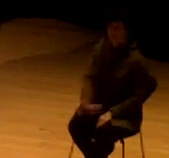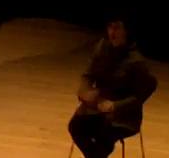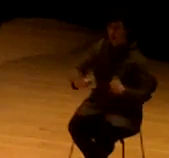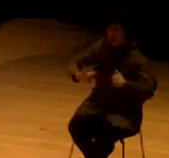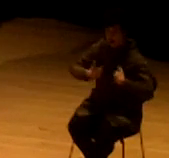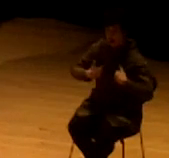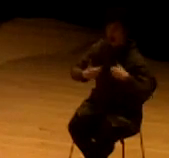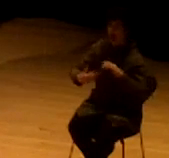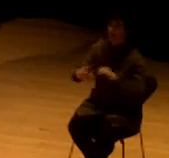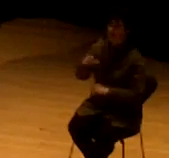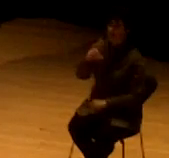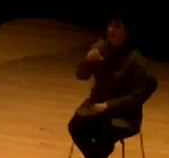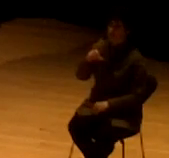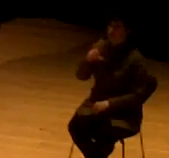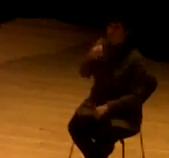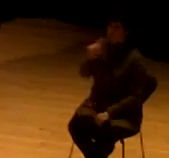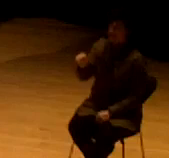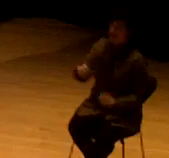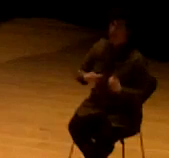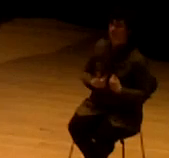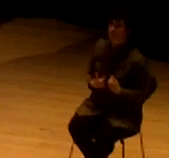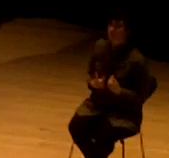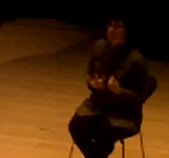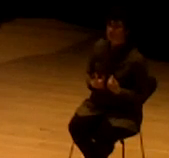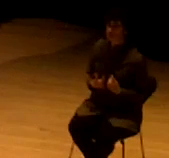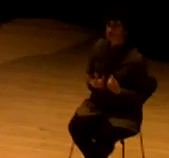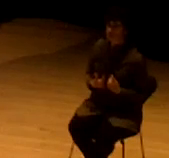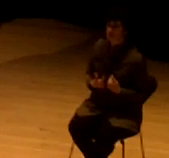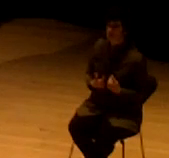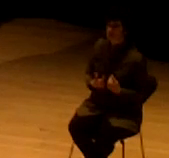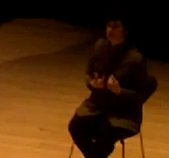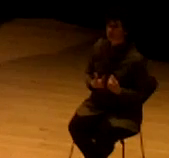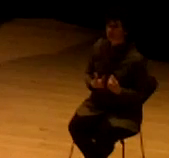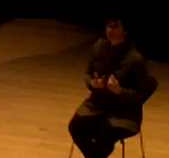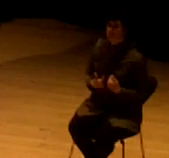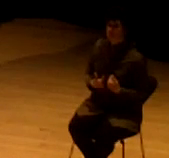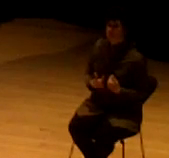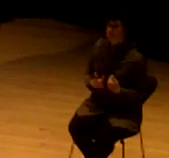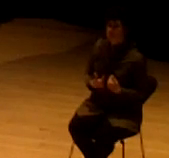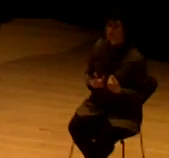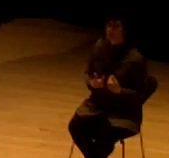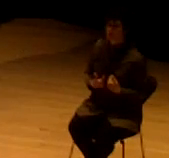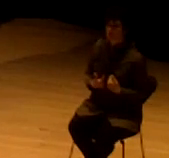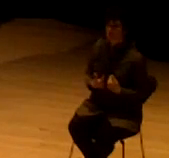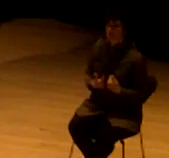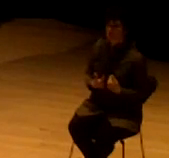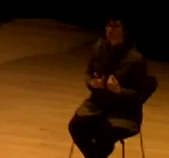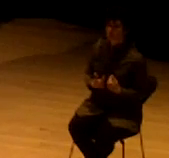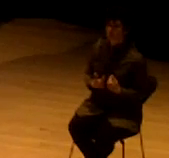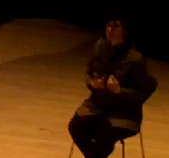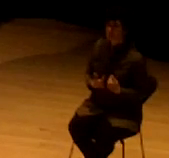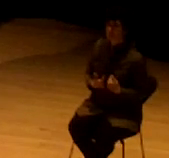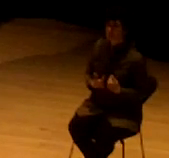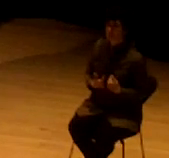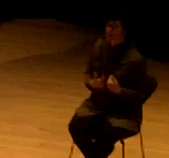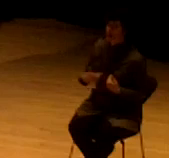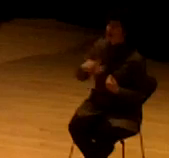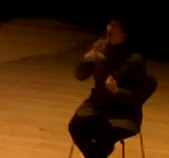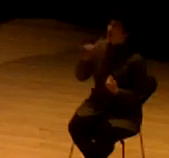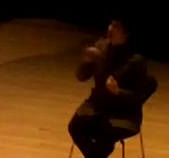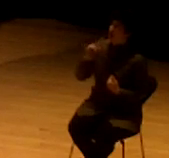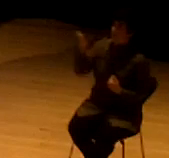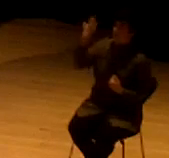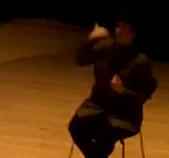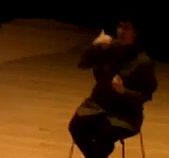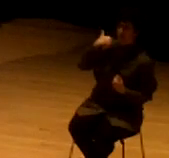Because previously, it's just you have to, as a self-preservation tactic, right? Try and convince the world